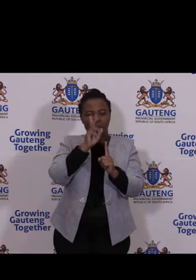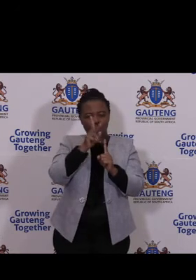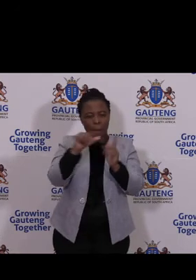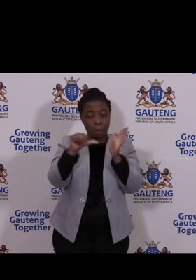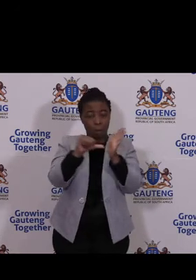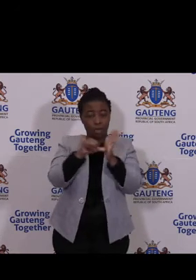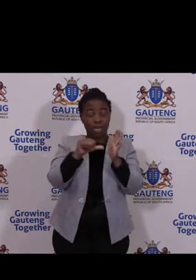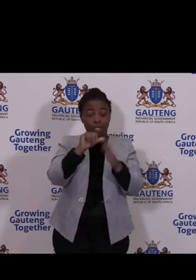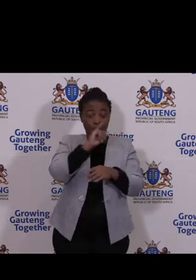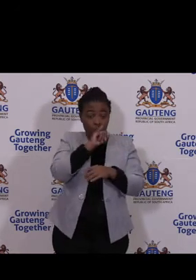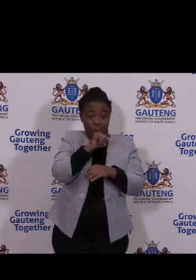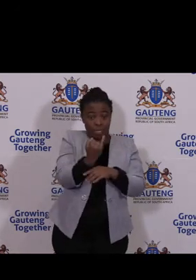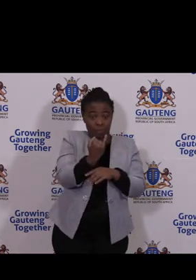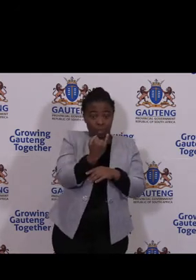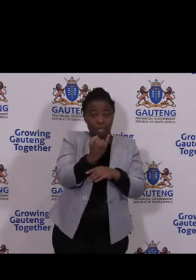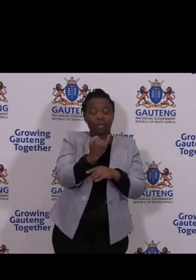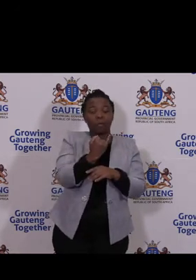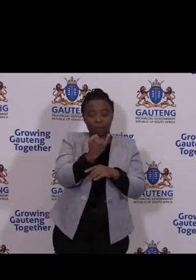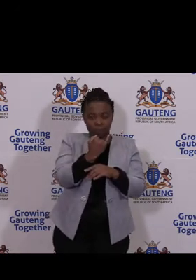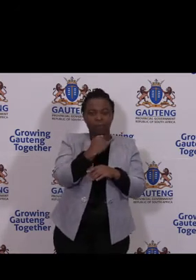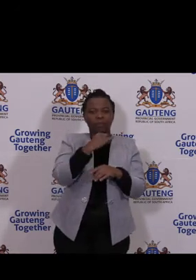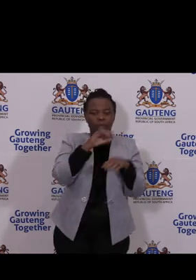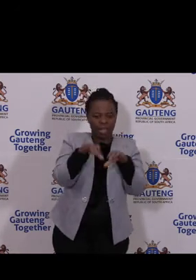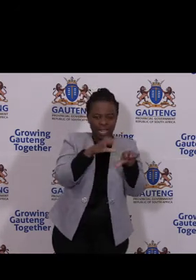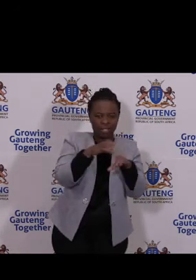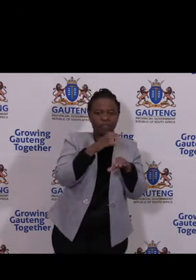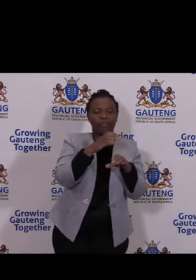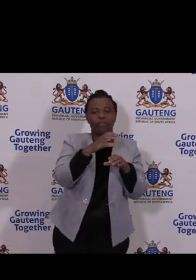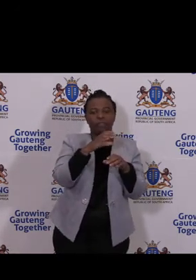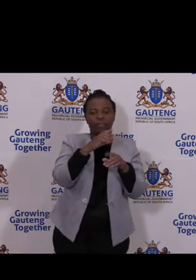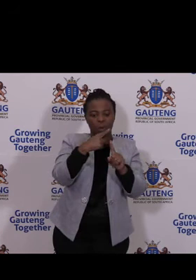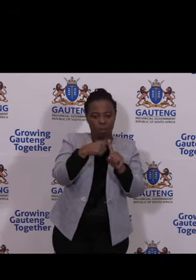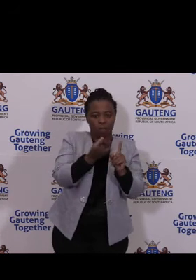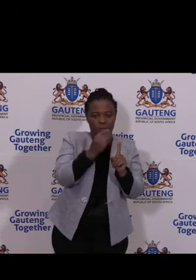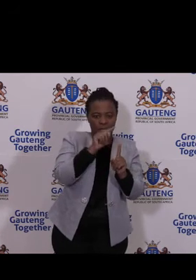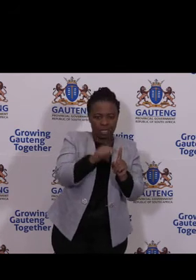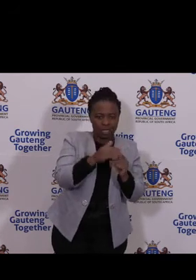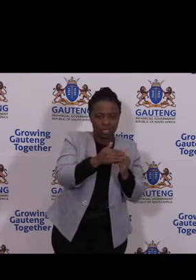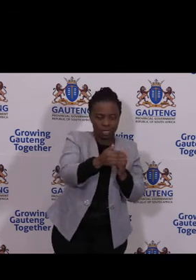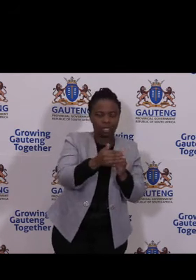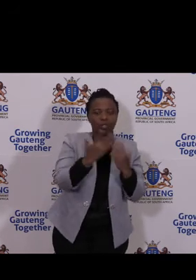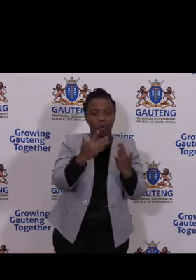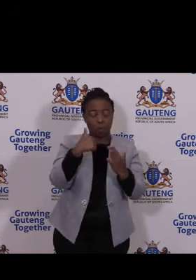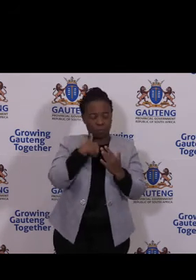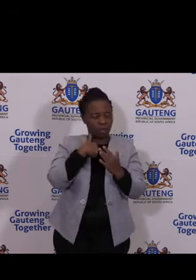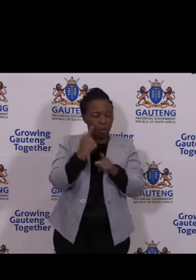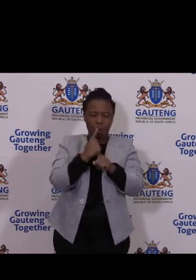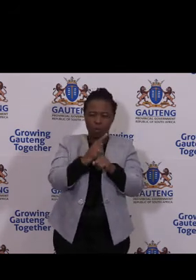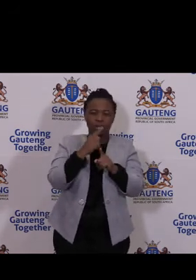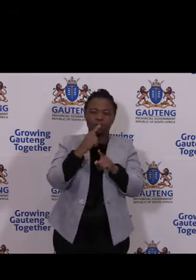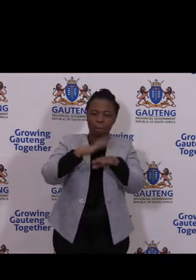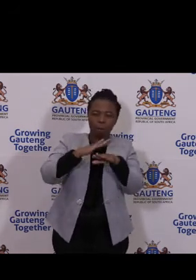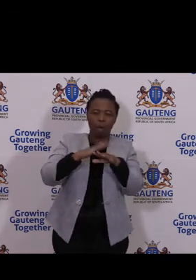in Johannesburg vis-a-vis the active cases, which is one of the things that I'll keep on emphasizing now,